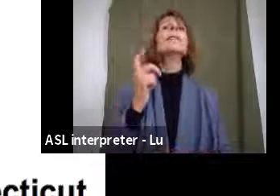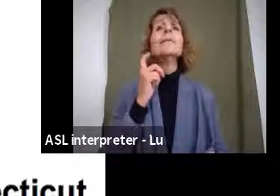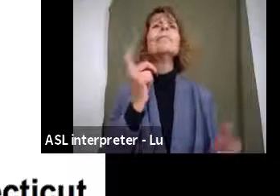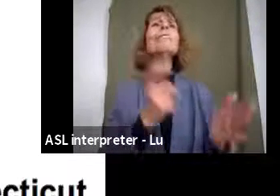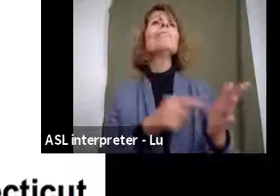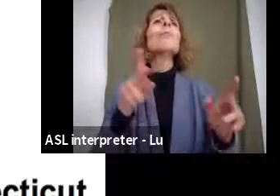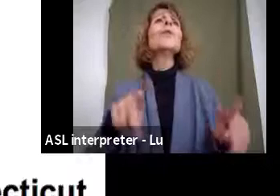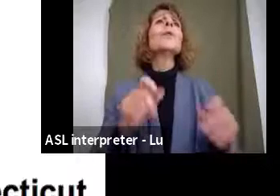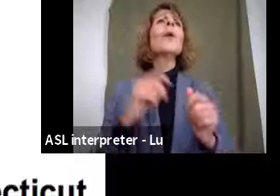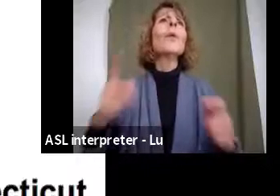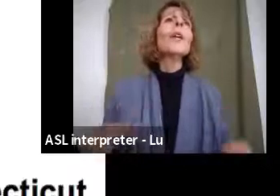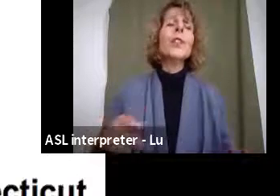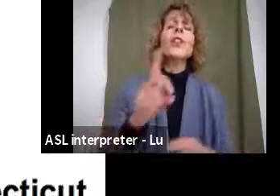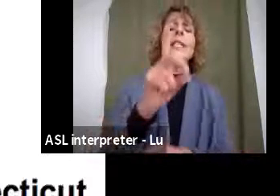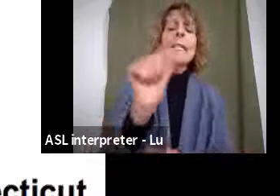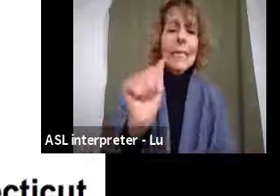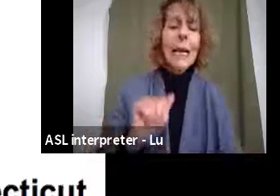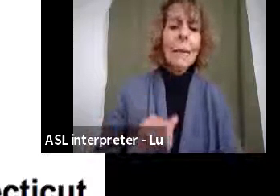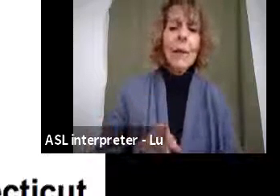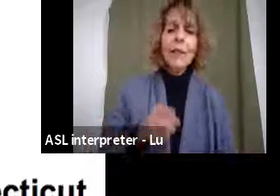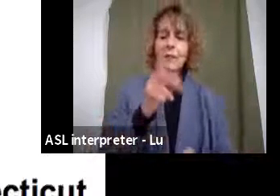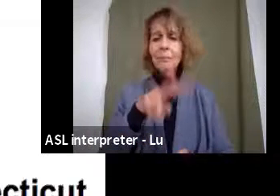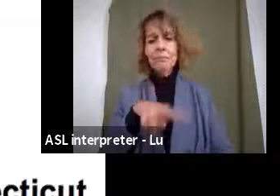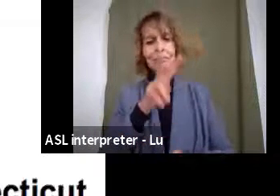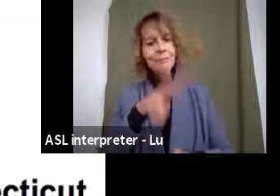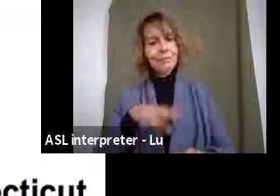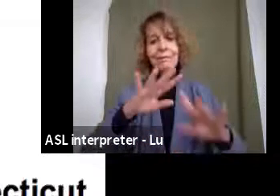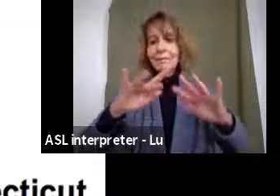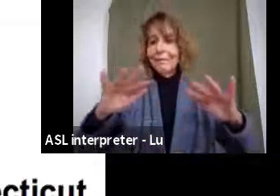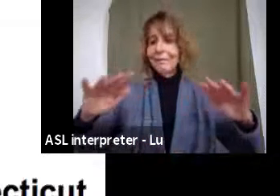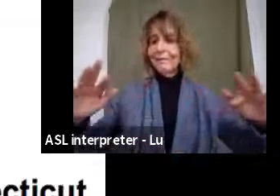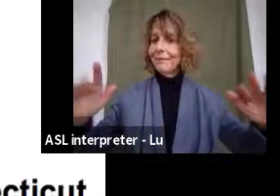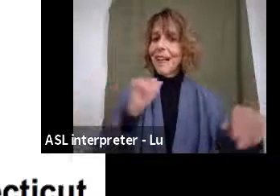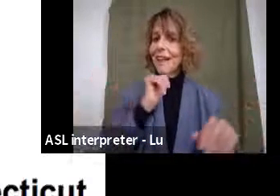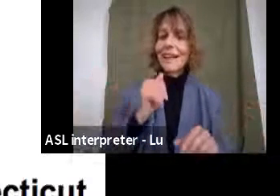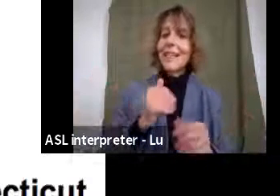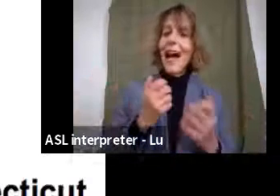surprise you guys or these findings?